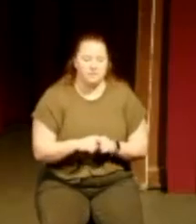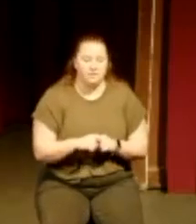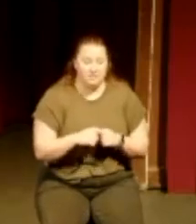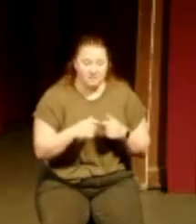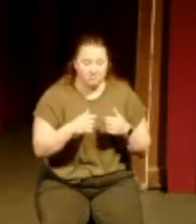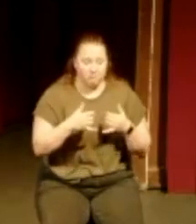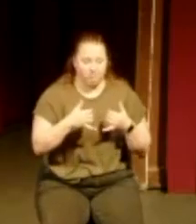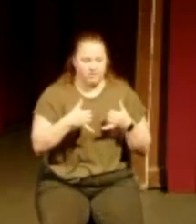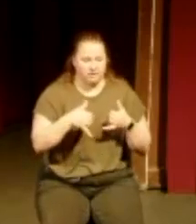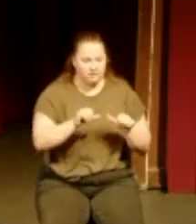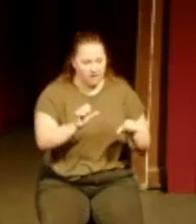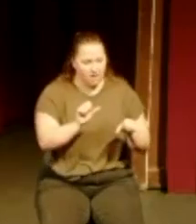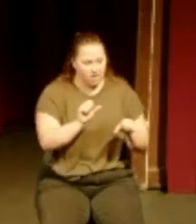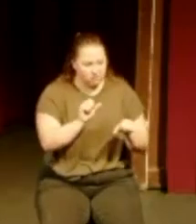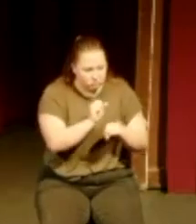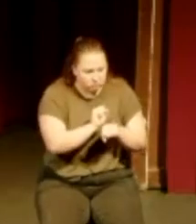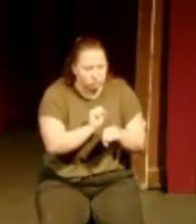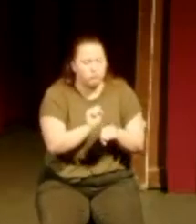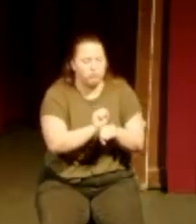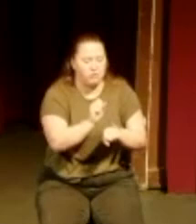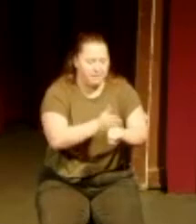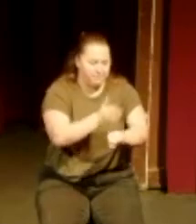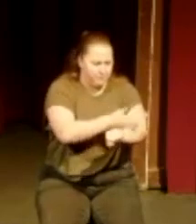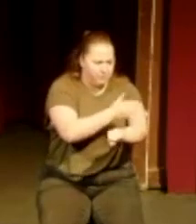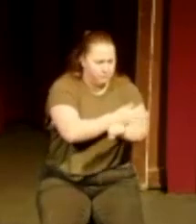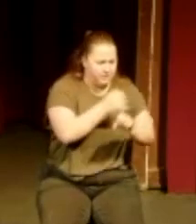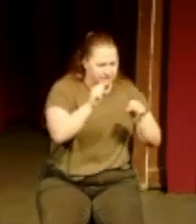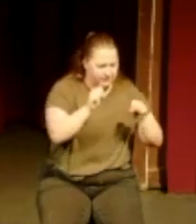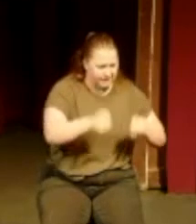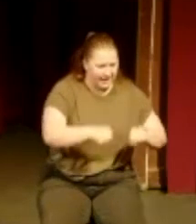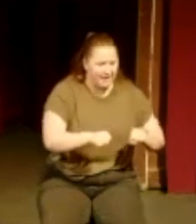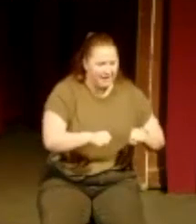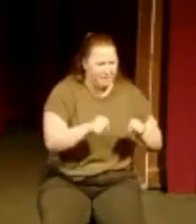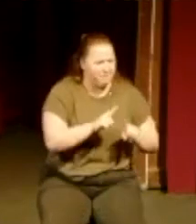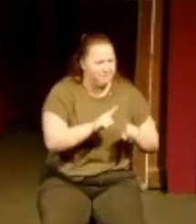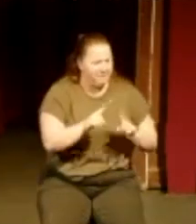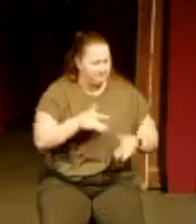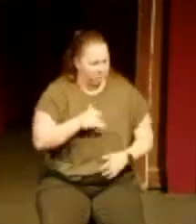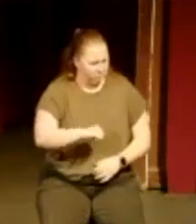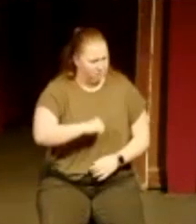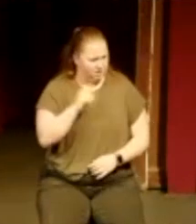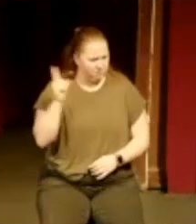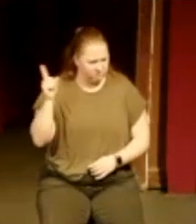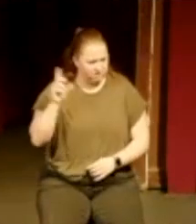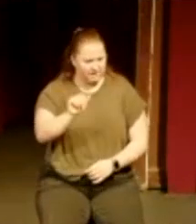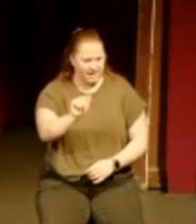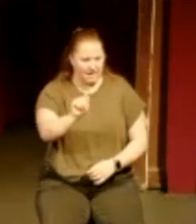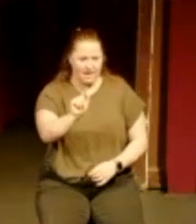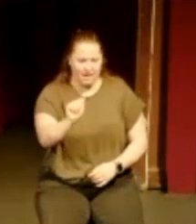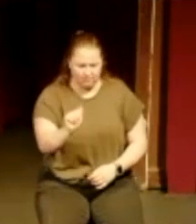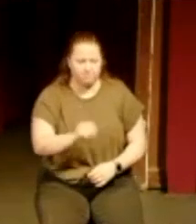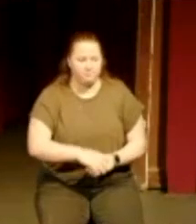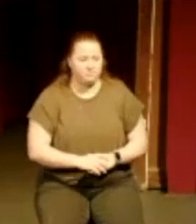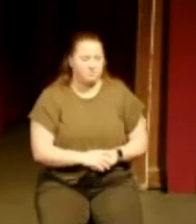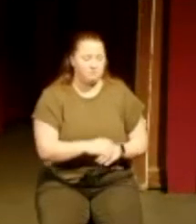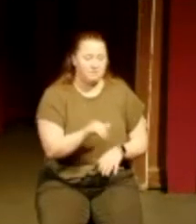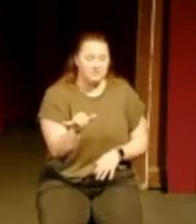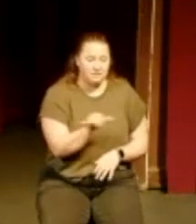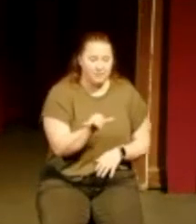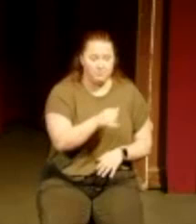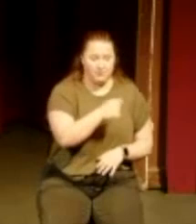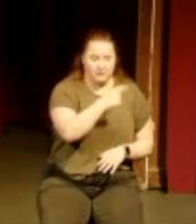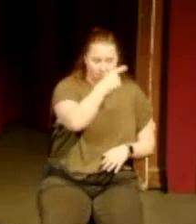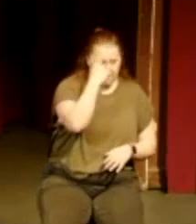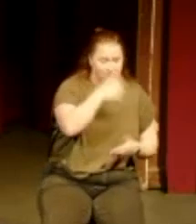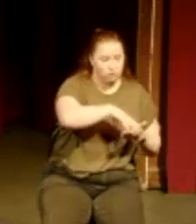do, but we should all be encouraged by this data. We've done the same thing with our Black student population. In